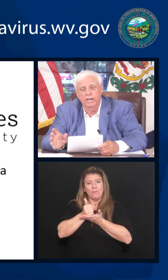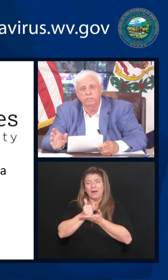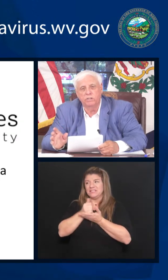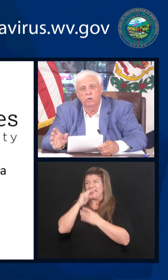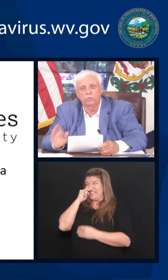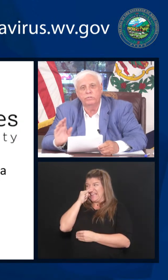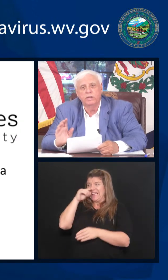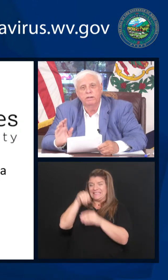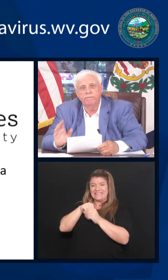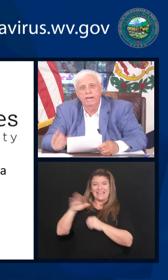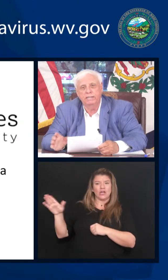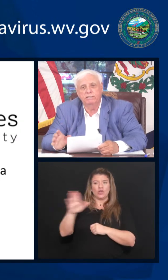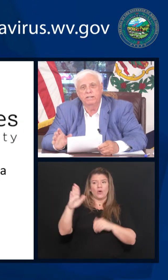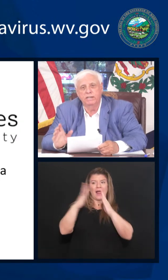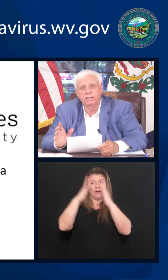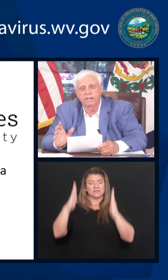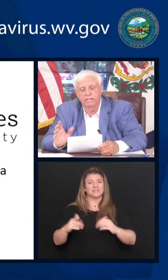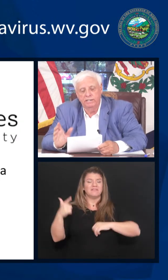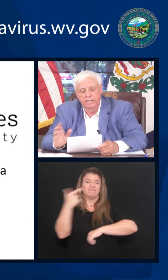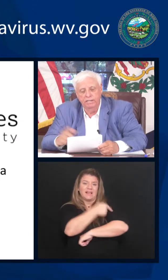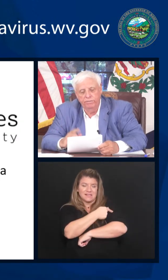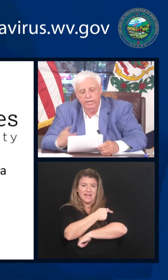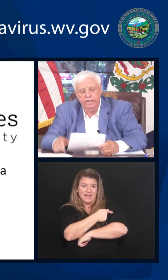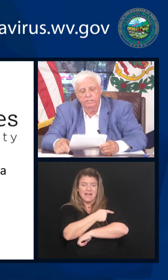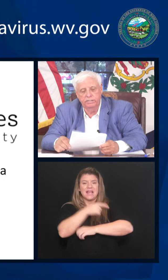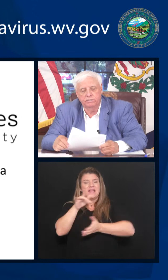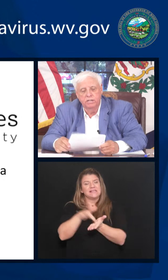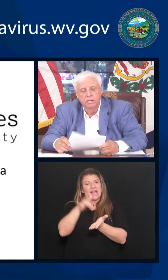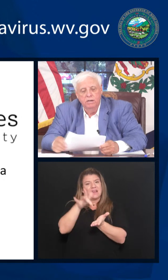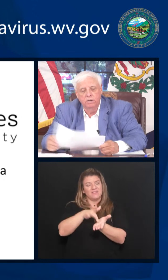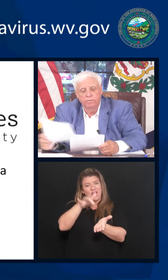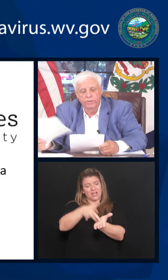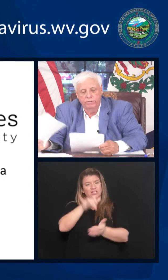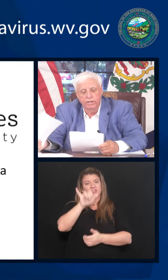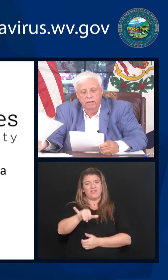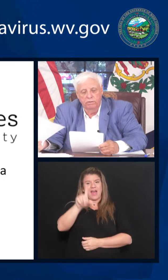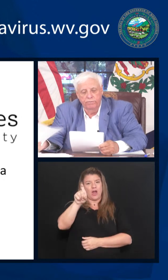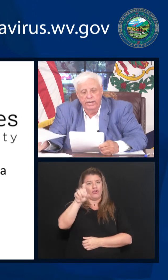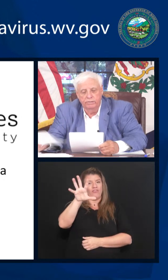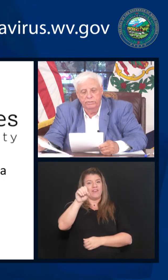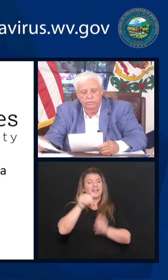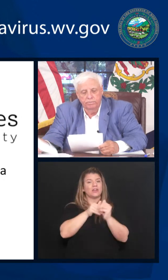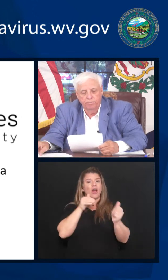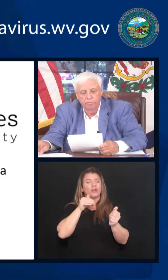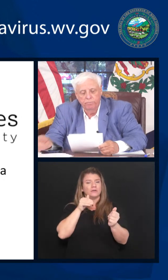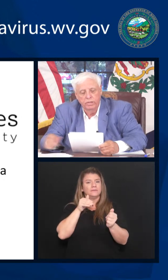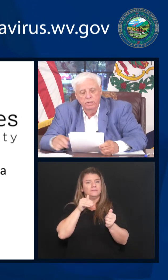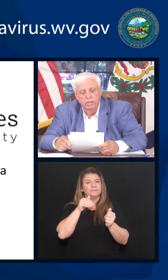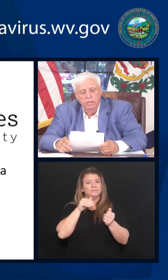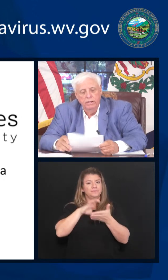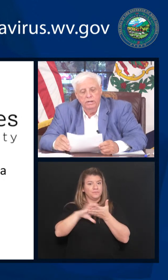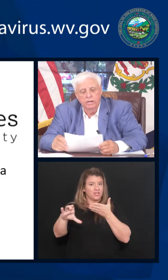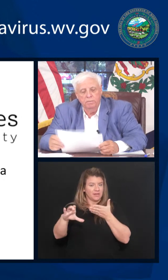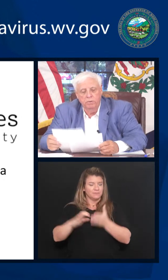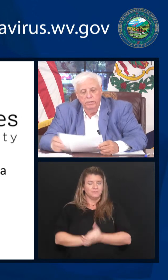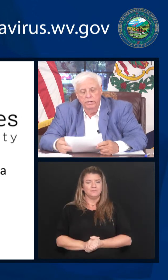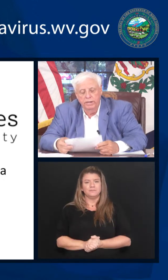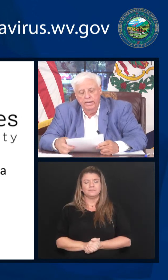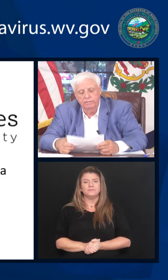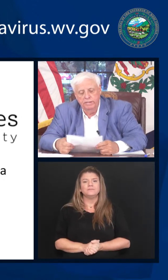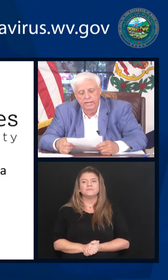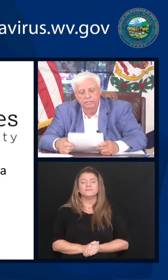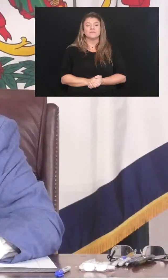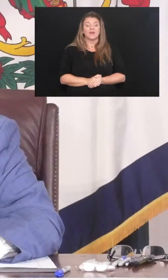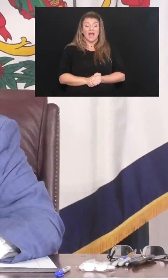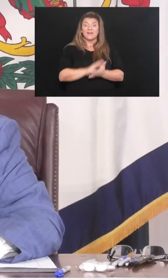your households vaccinated and take advantage of this $150 voucher. Now, a couple of really